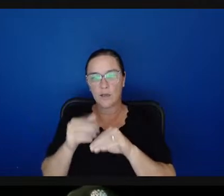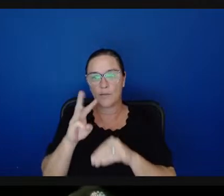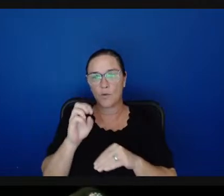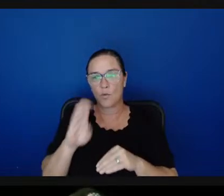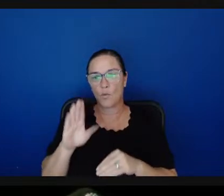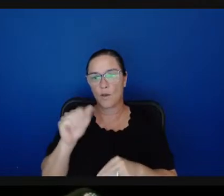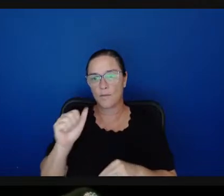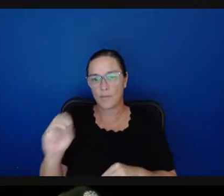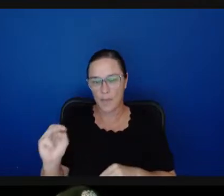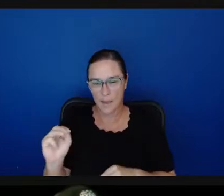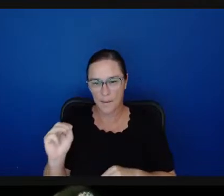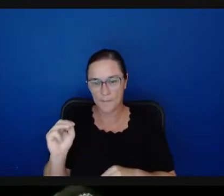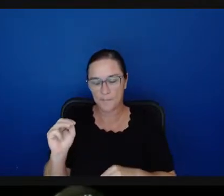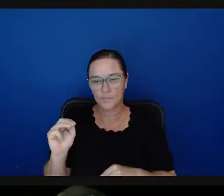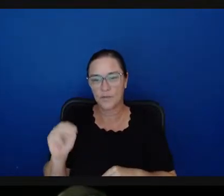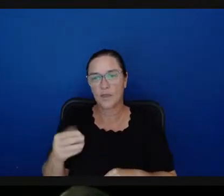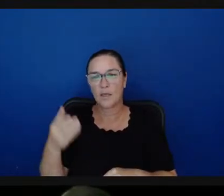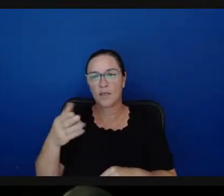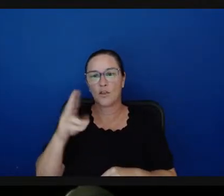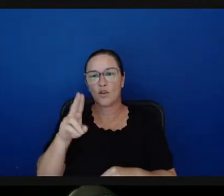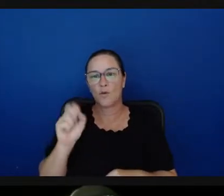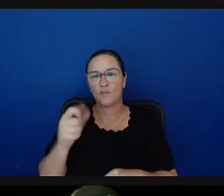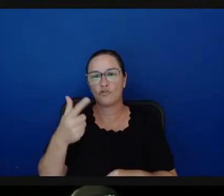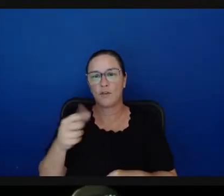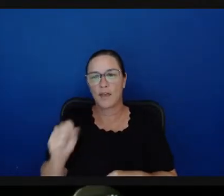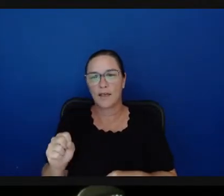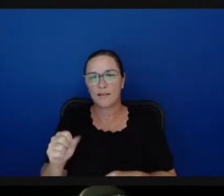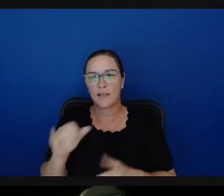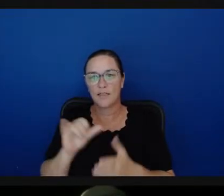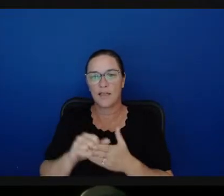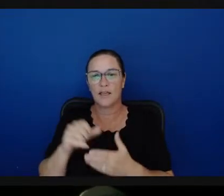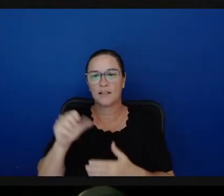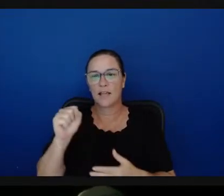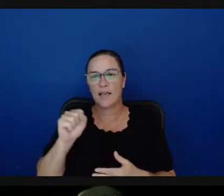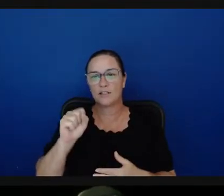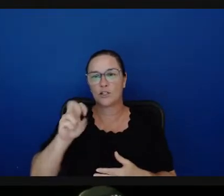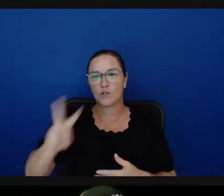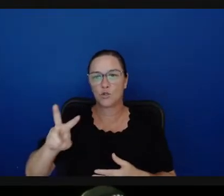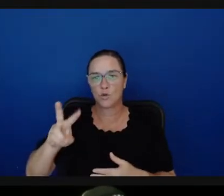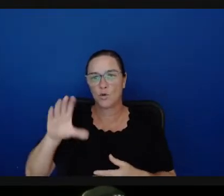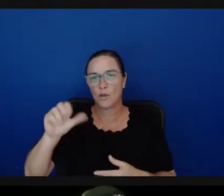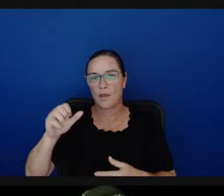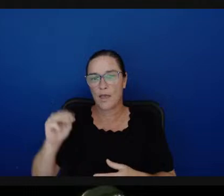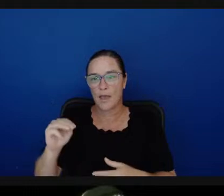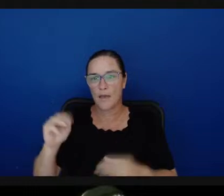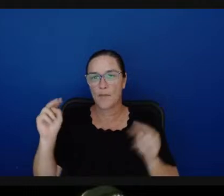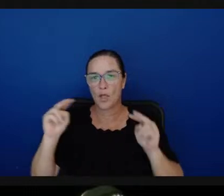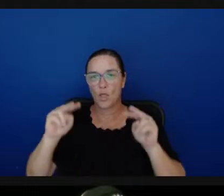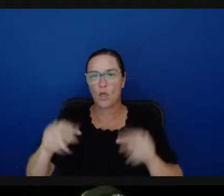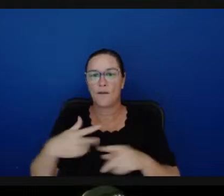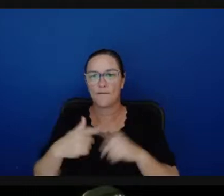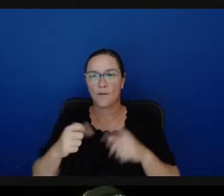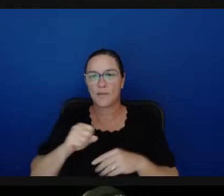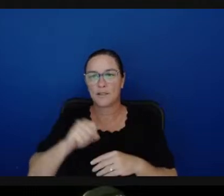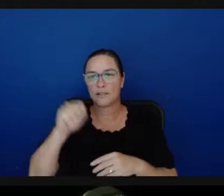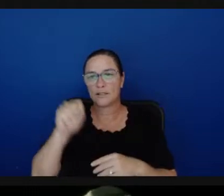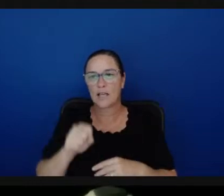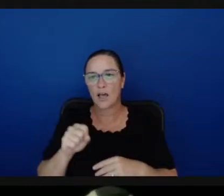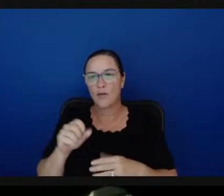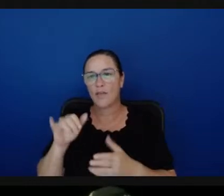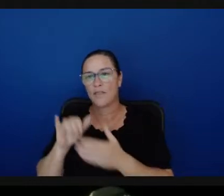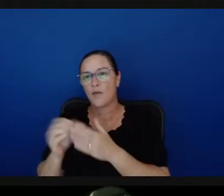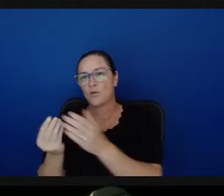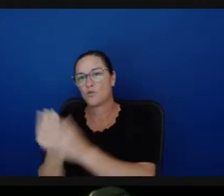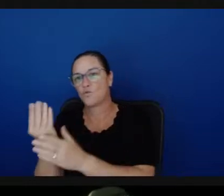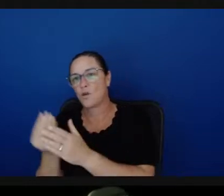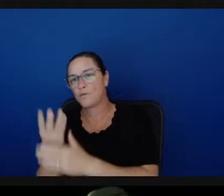at the USGS page here with the index. There is a S2 looking from the south with the two vents. The one that was erupting here on the